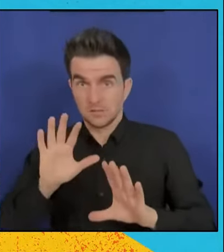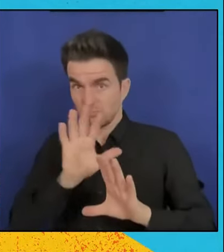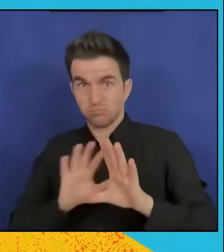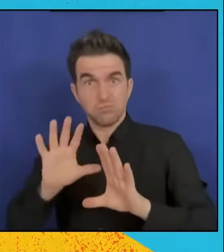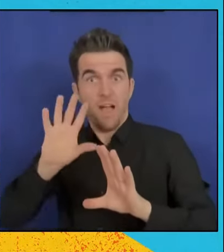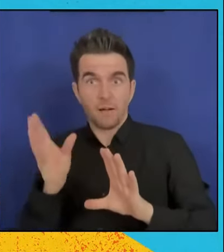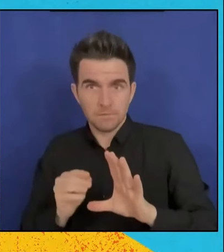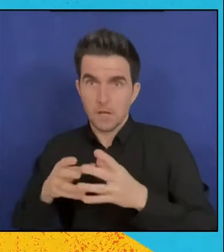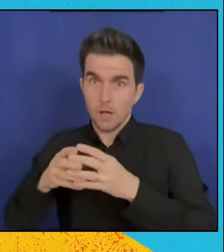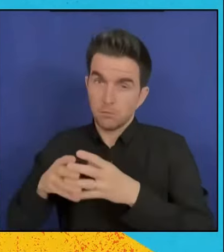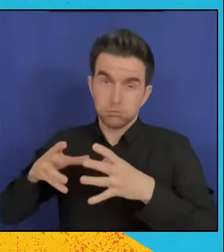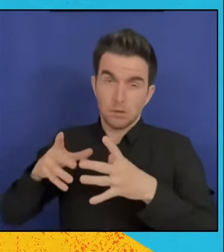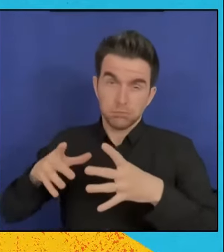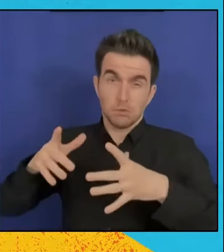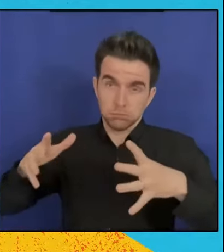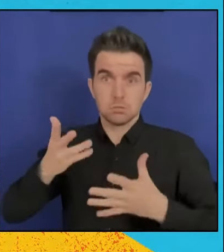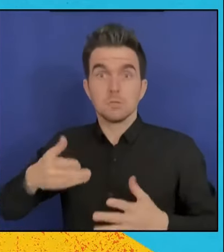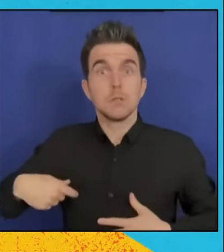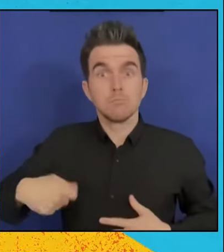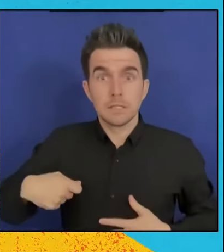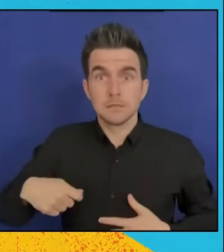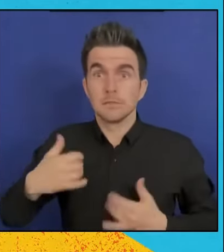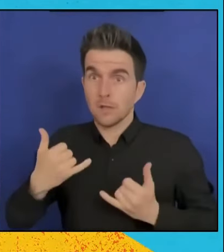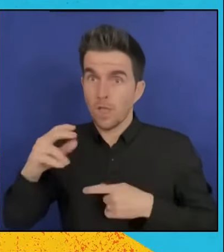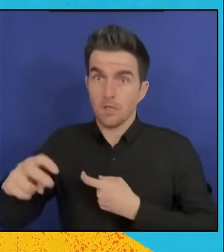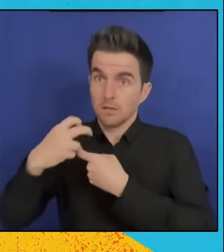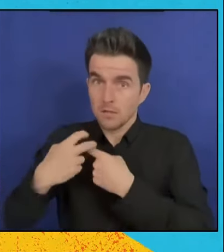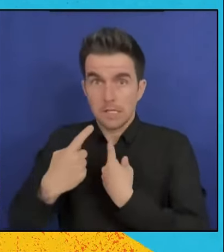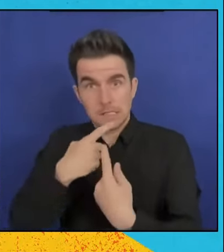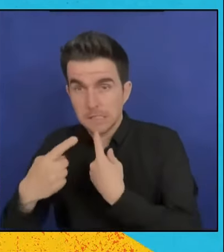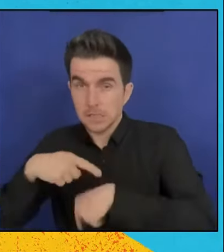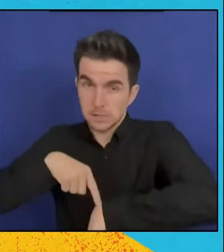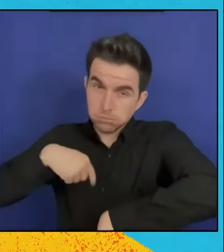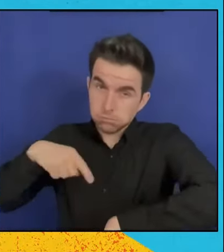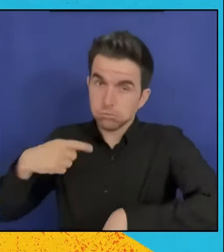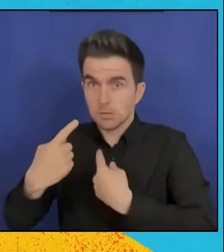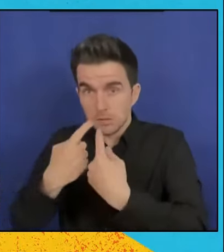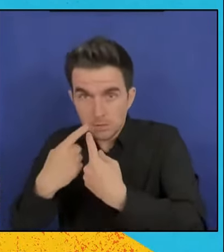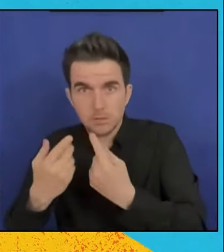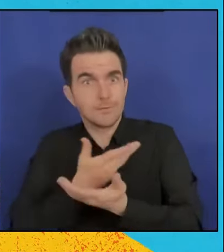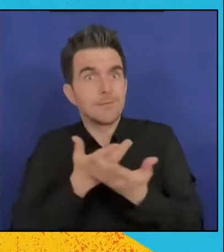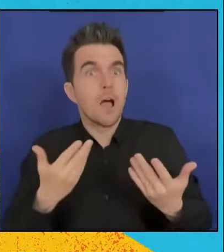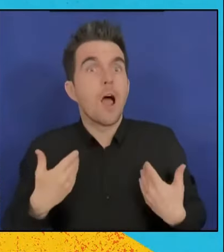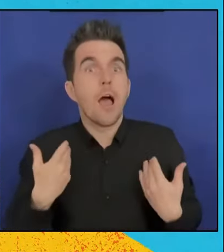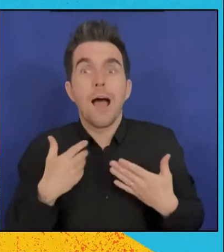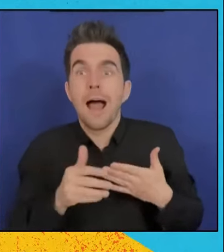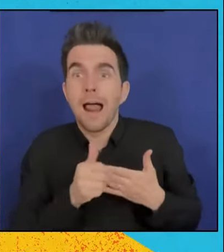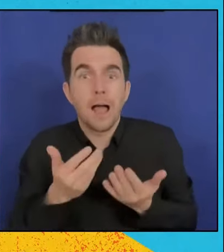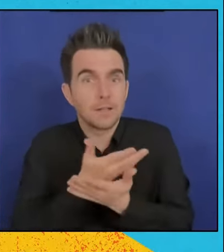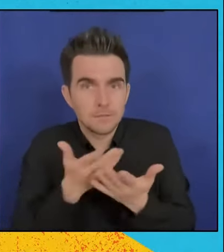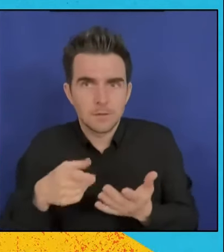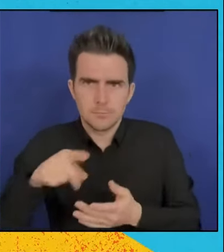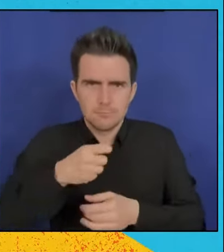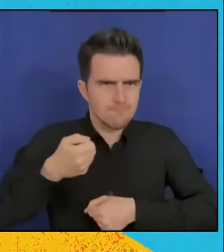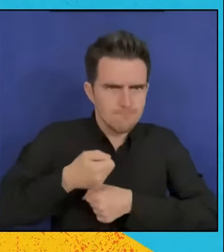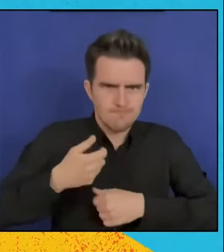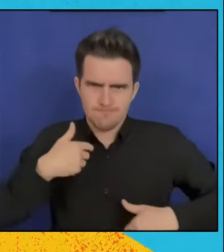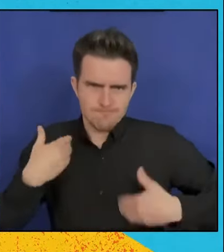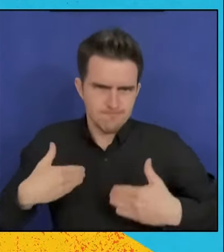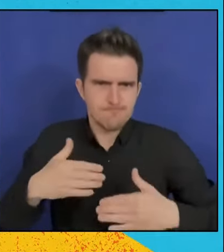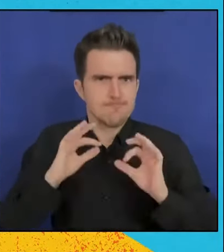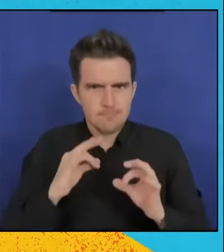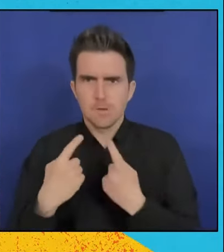let me end, because I know, Shevin, we are in a rush, as always, here. Let me also say to you, yes, there is a lot of